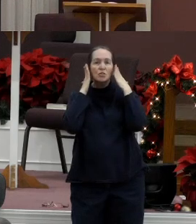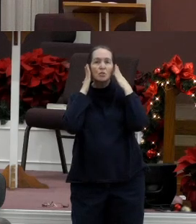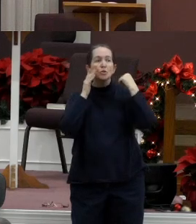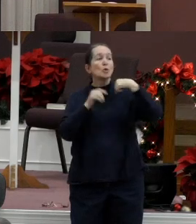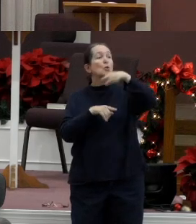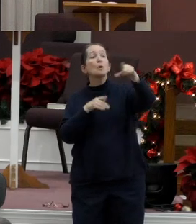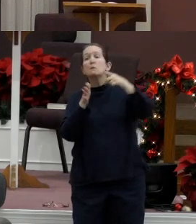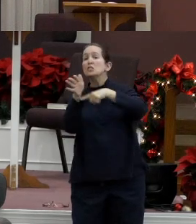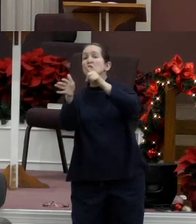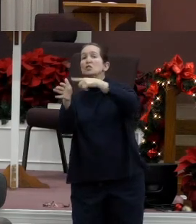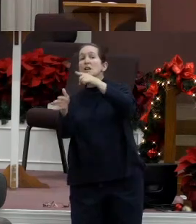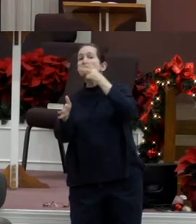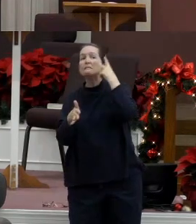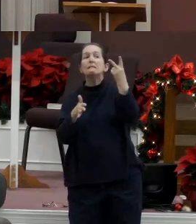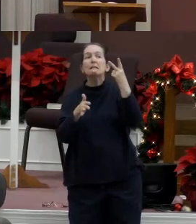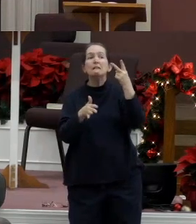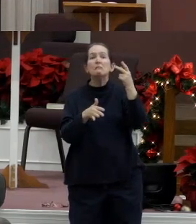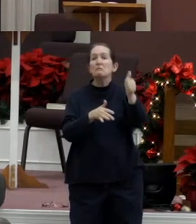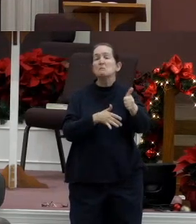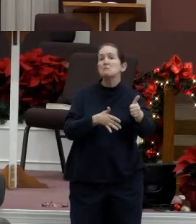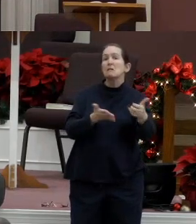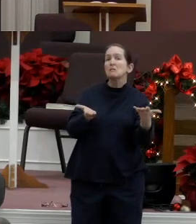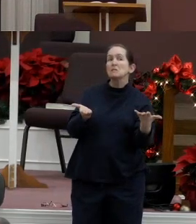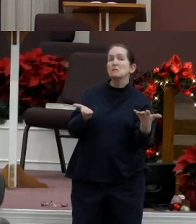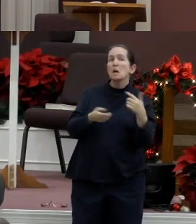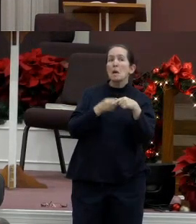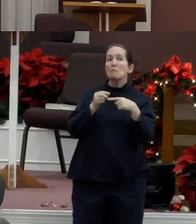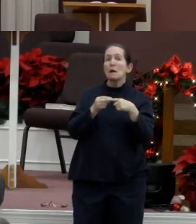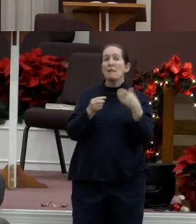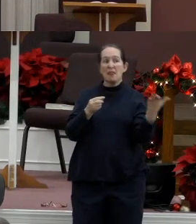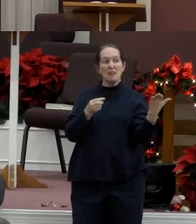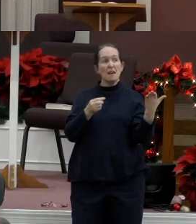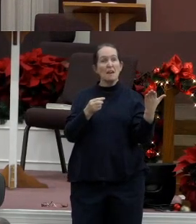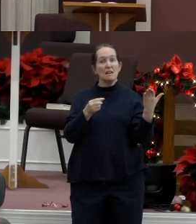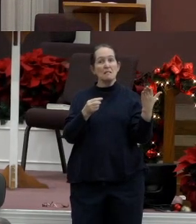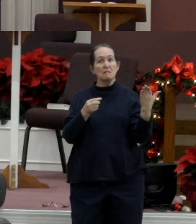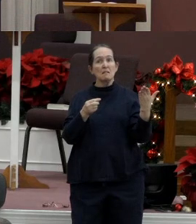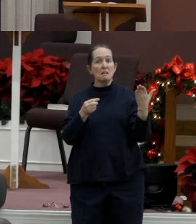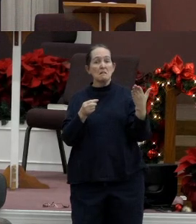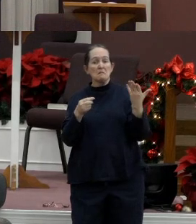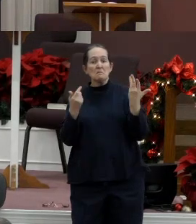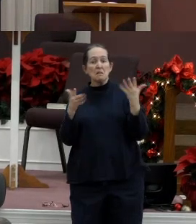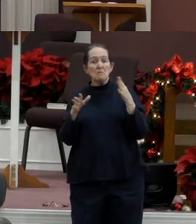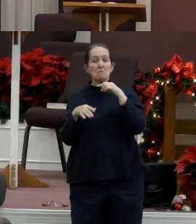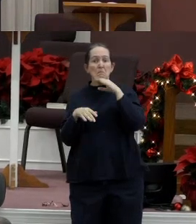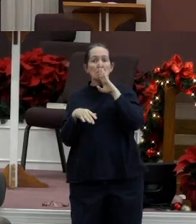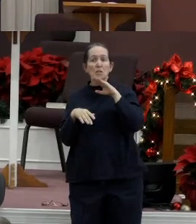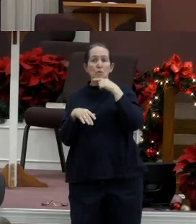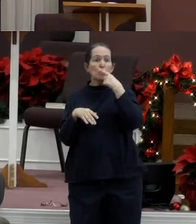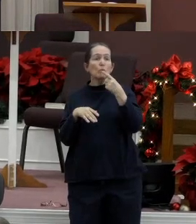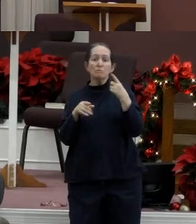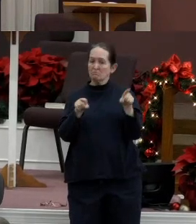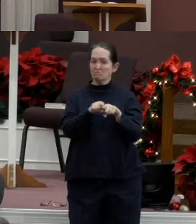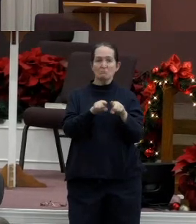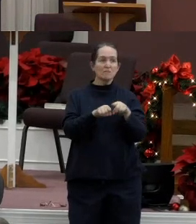for themselves of this thing that they had been told, like the shepherds did.